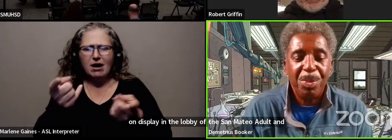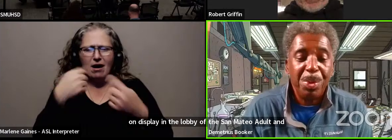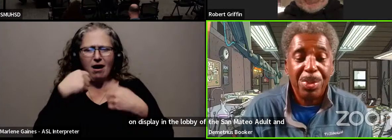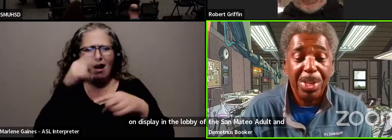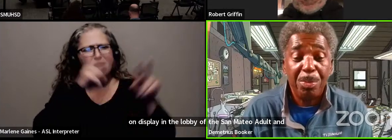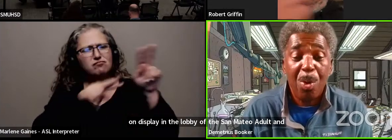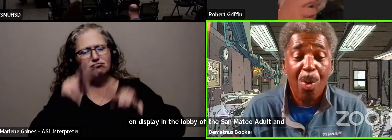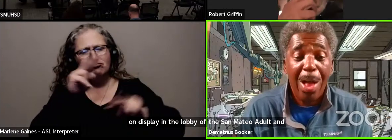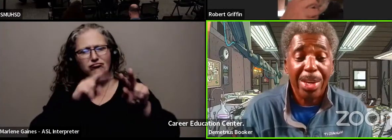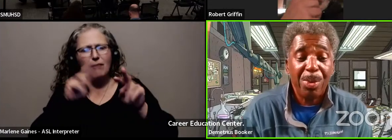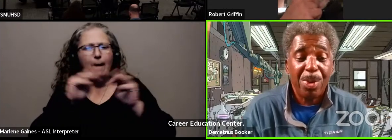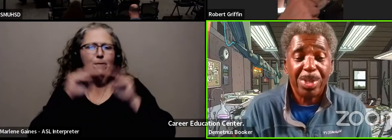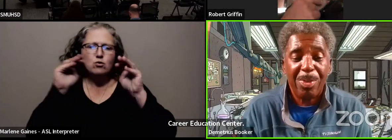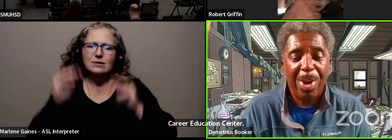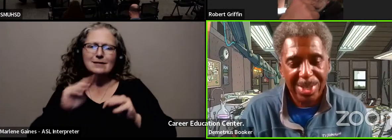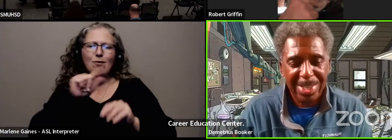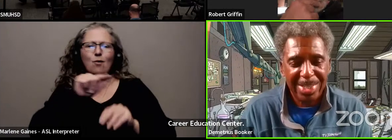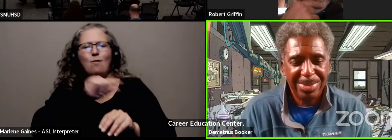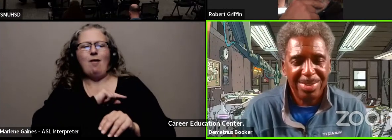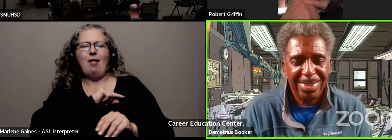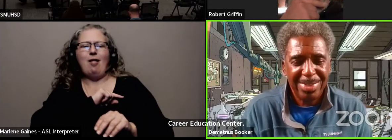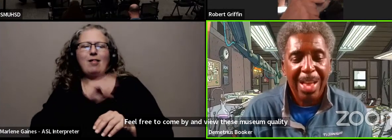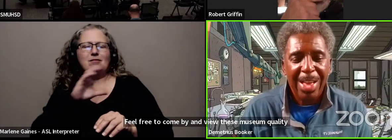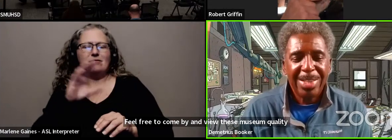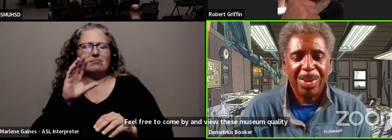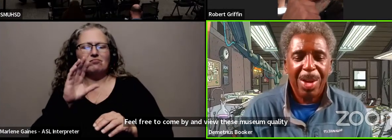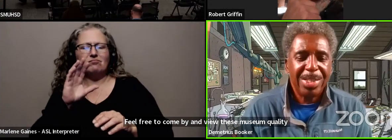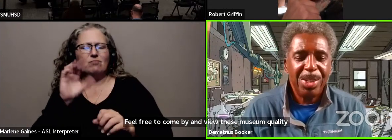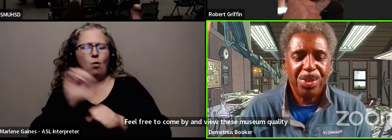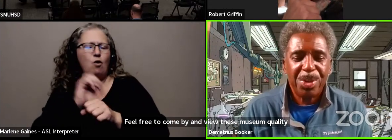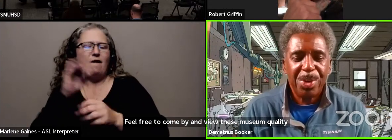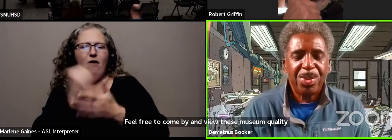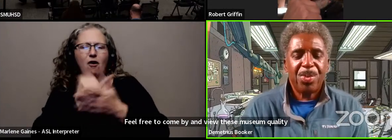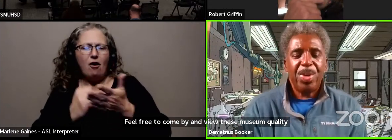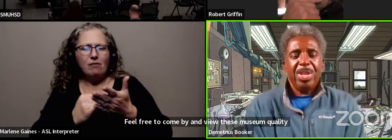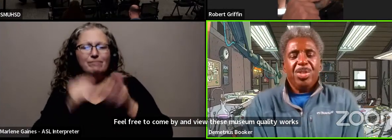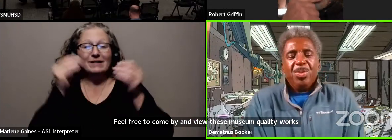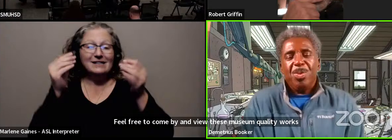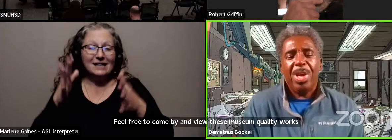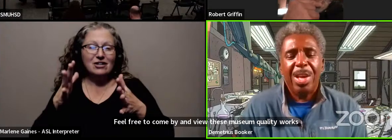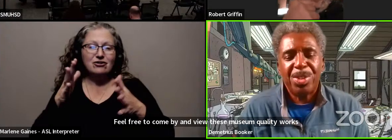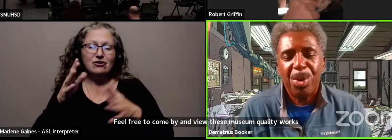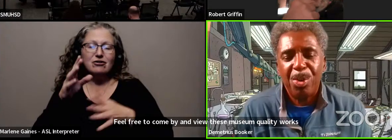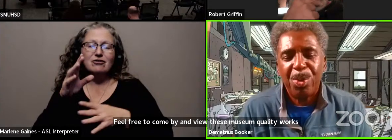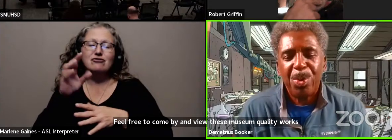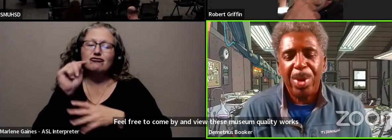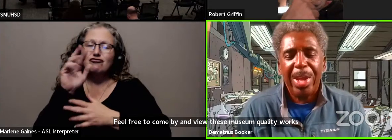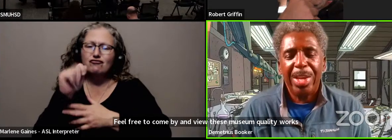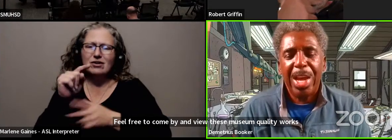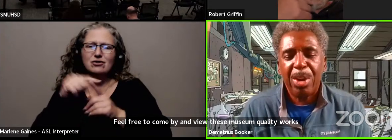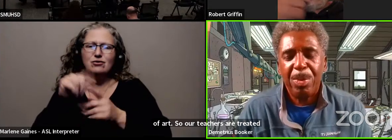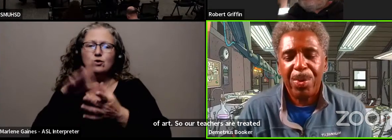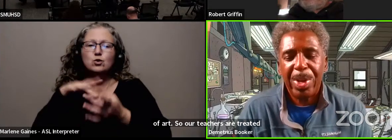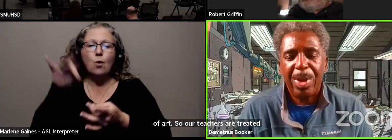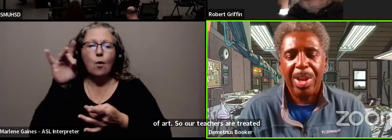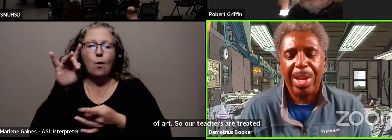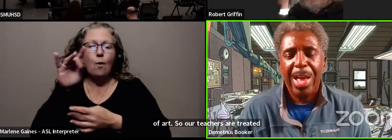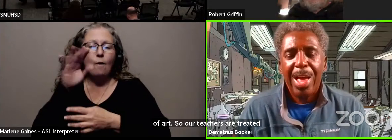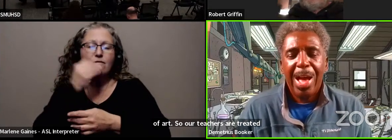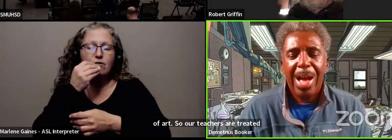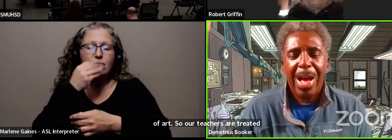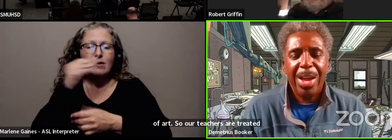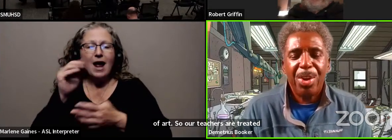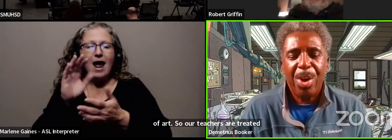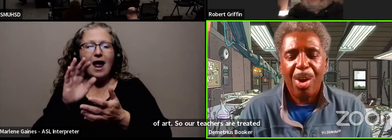these museum quality works of art. So teachers are treated to soul food and documentary